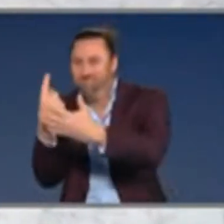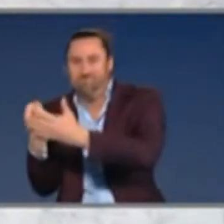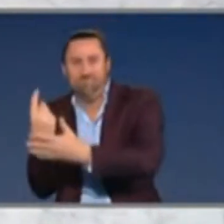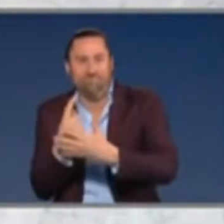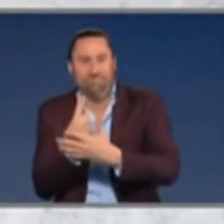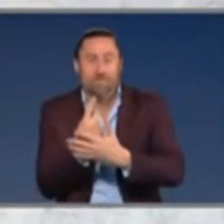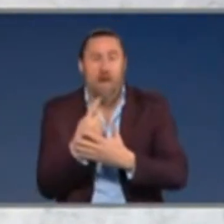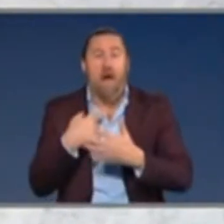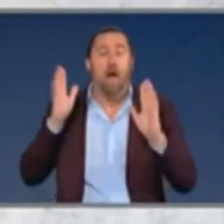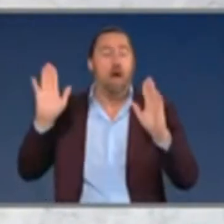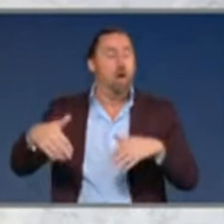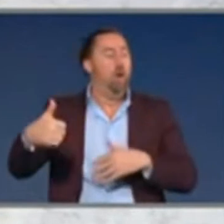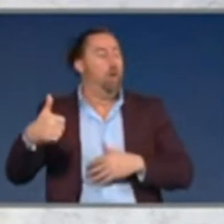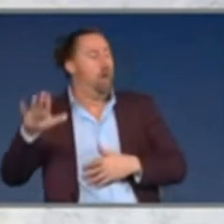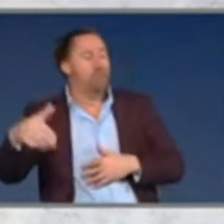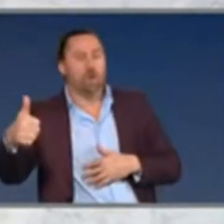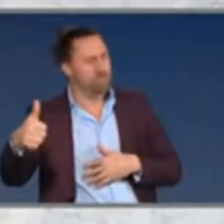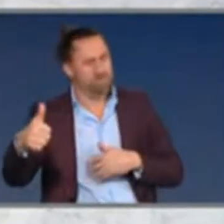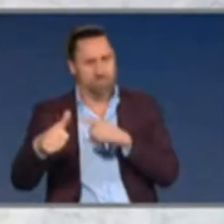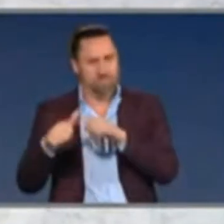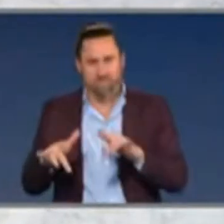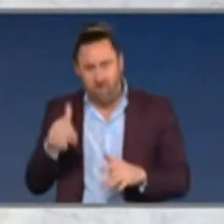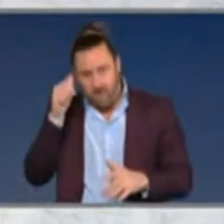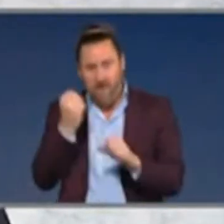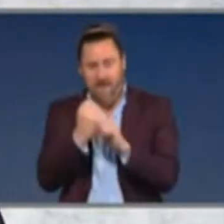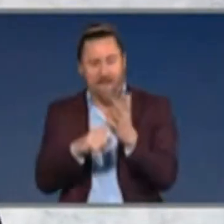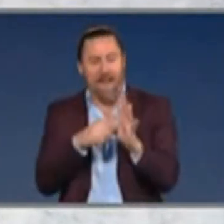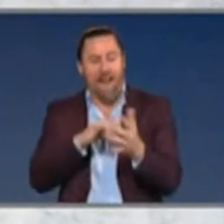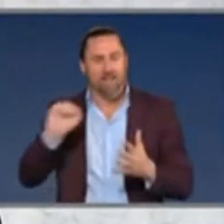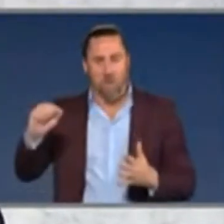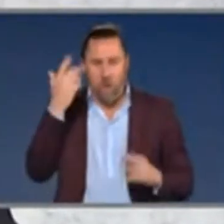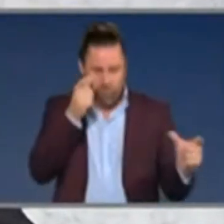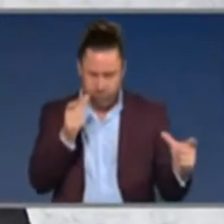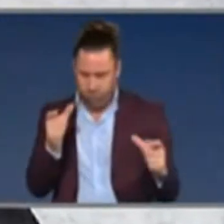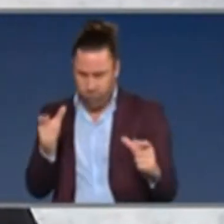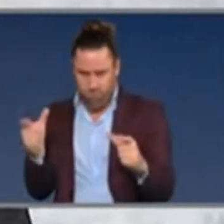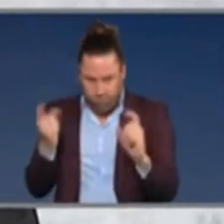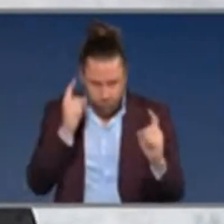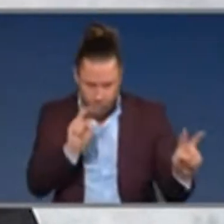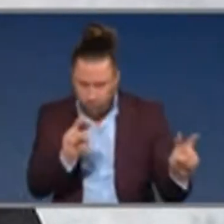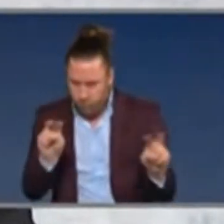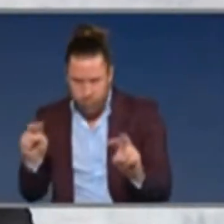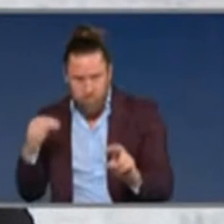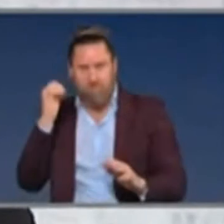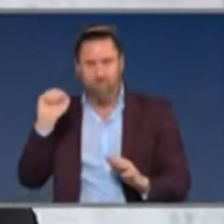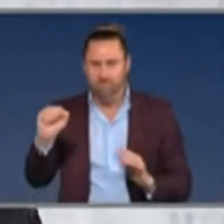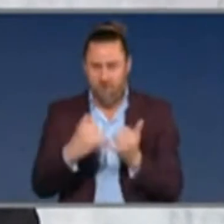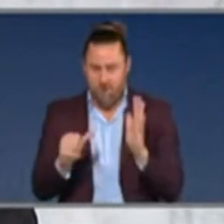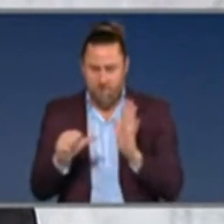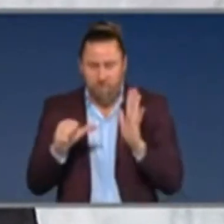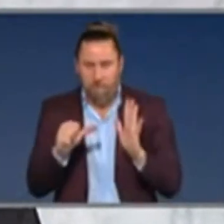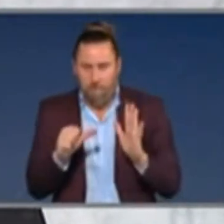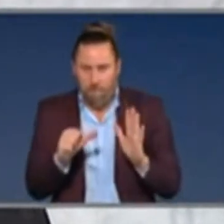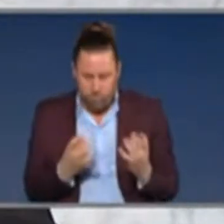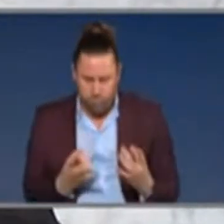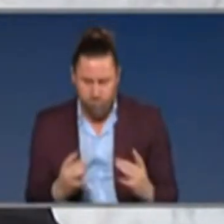reason for complacency. And I've never seen Gladys have a complacent day in her life, so I'm sure she's going to continue to apply that usual level